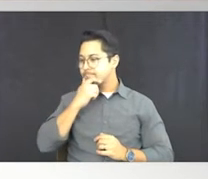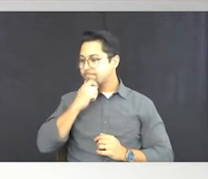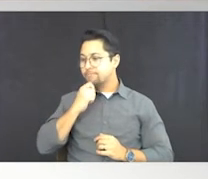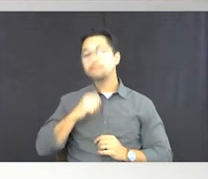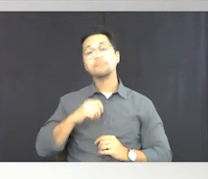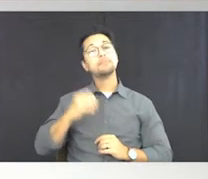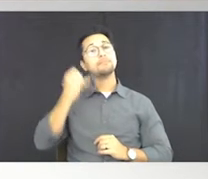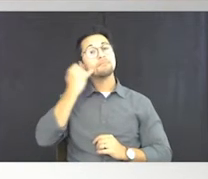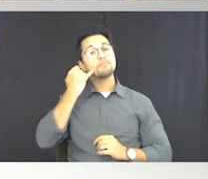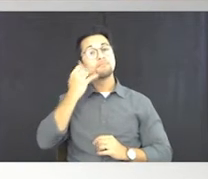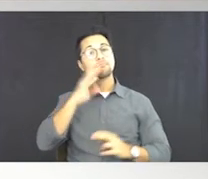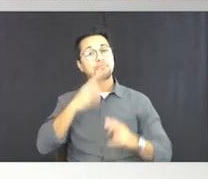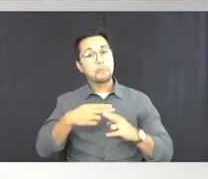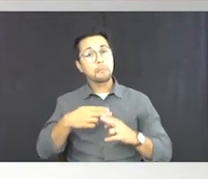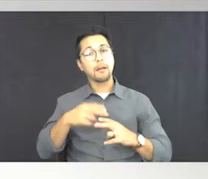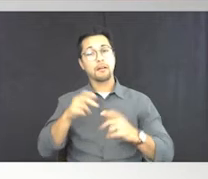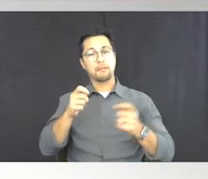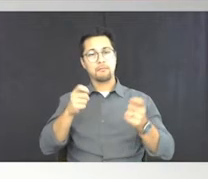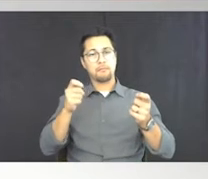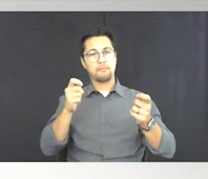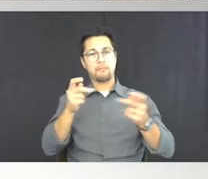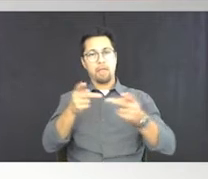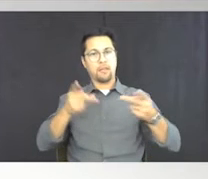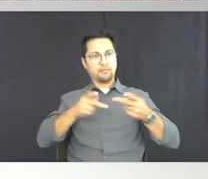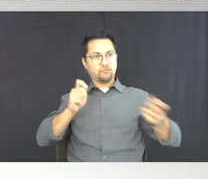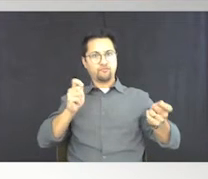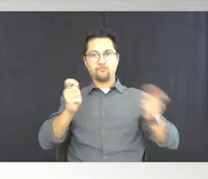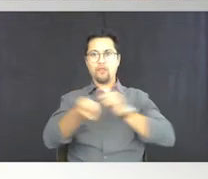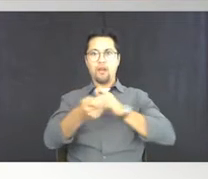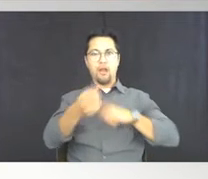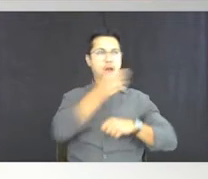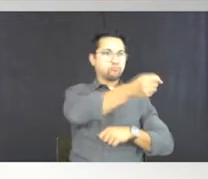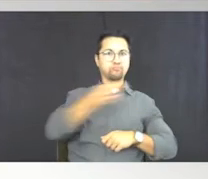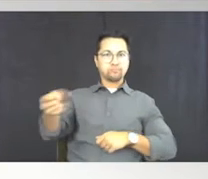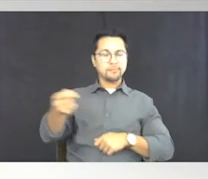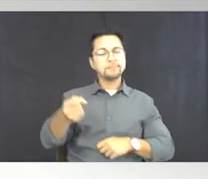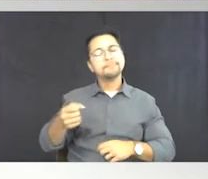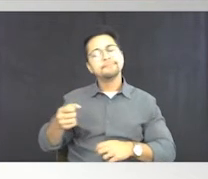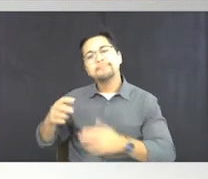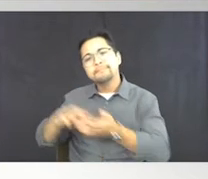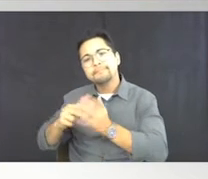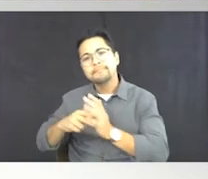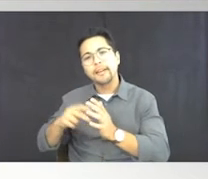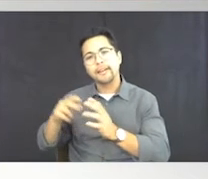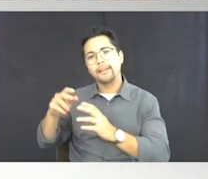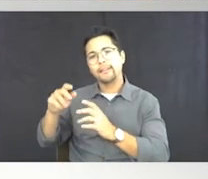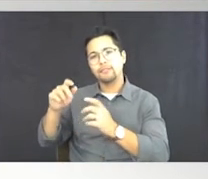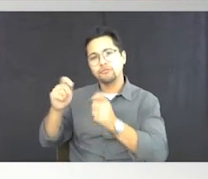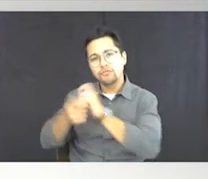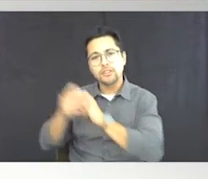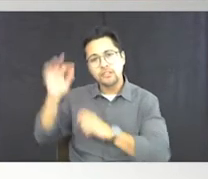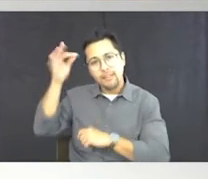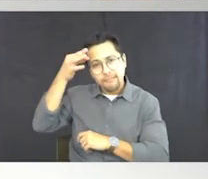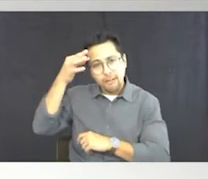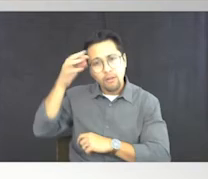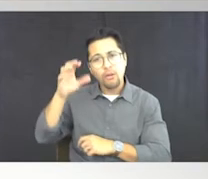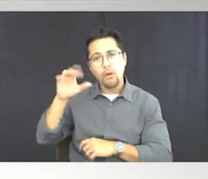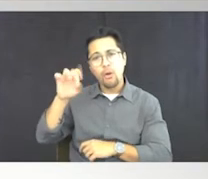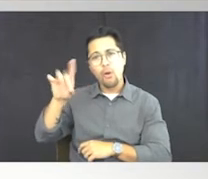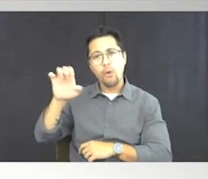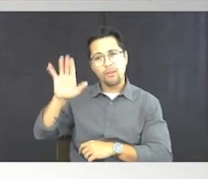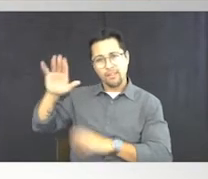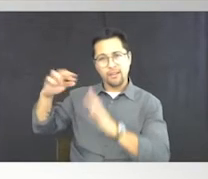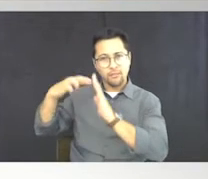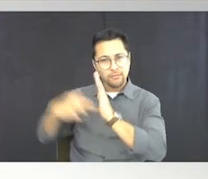So when we talk about change of placement, we're talking about, it's a change in the Code of Federal Regulations.